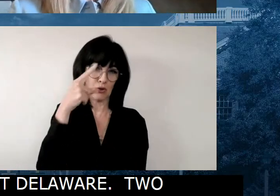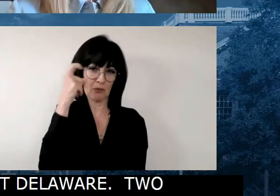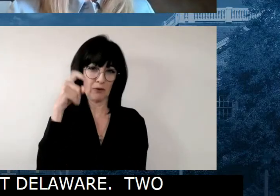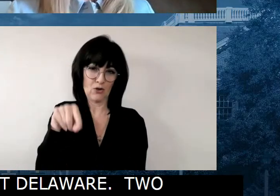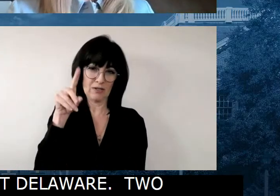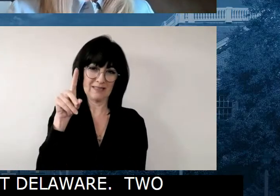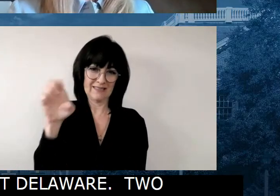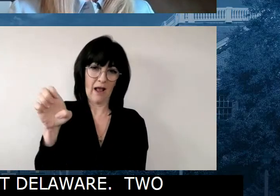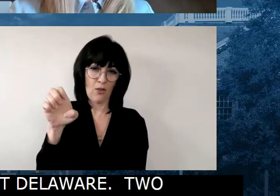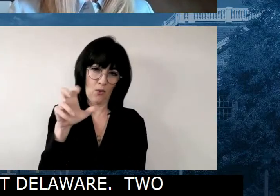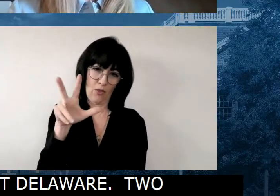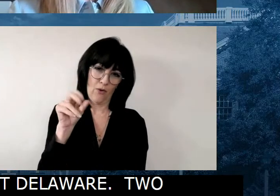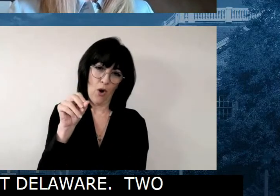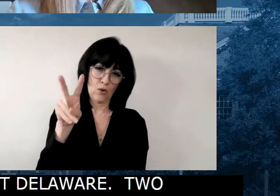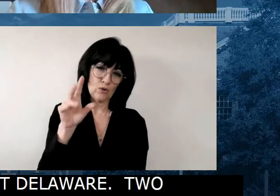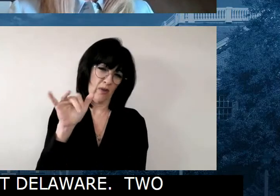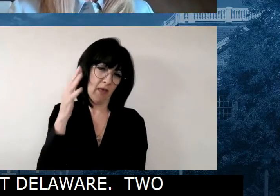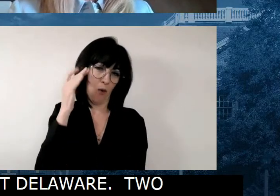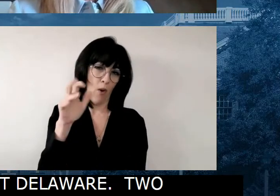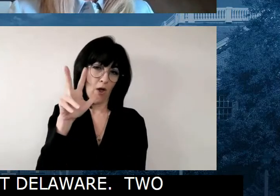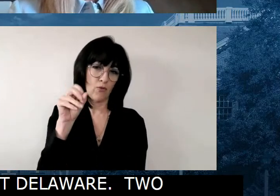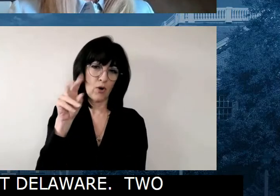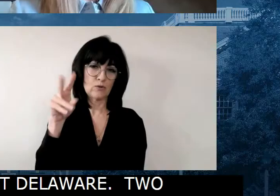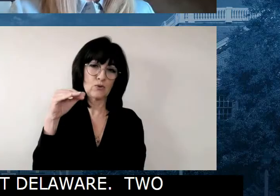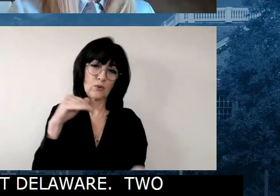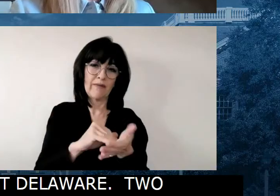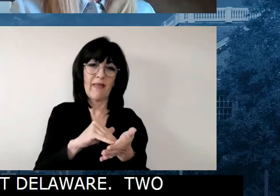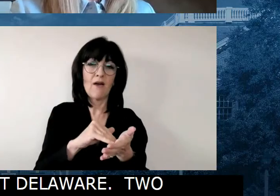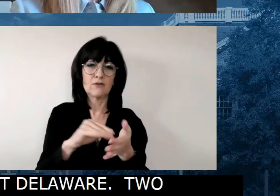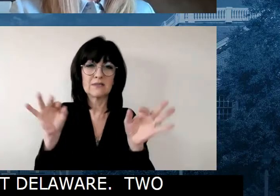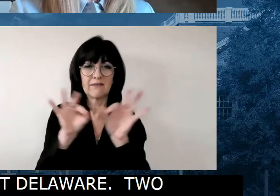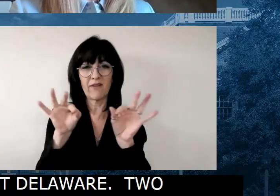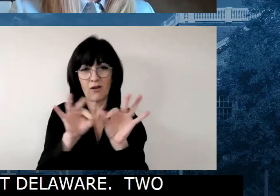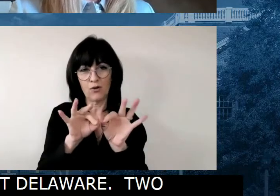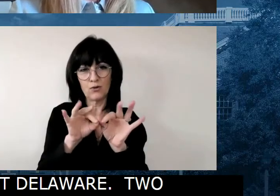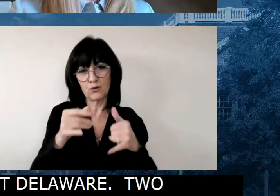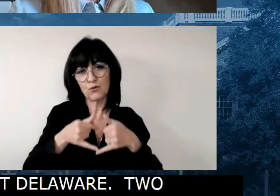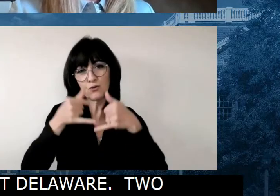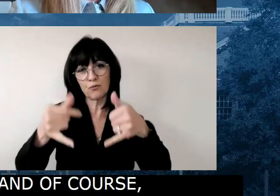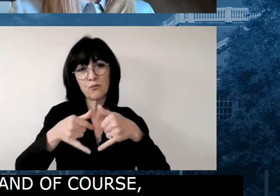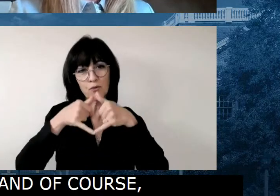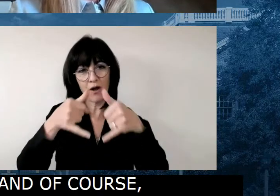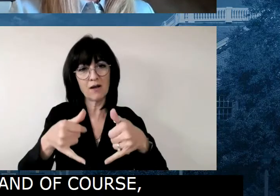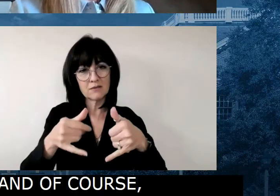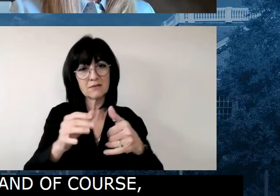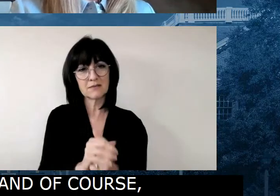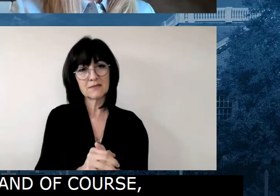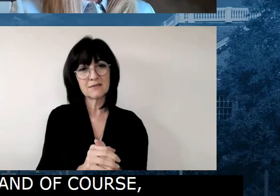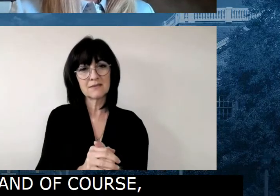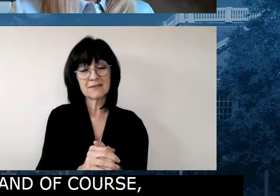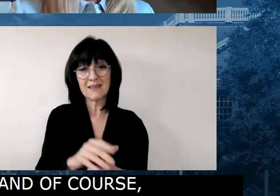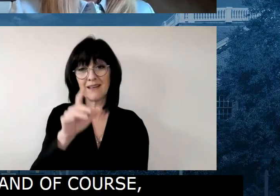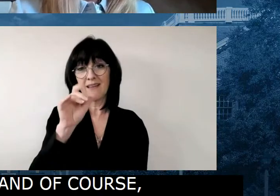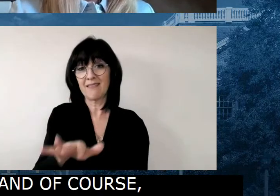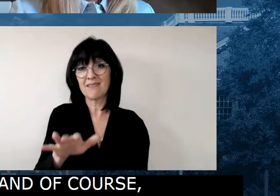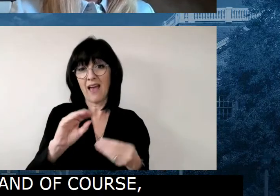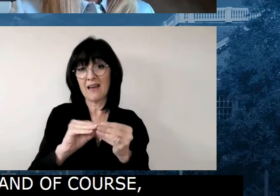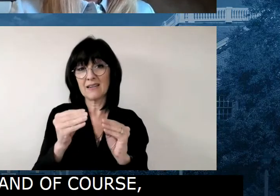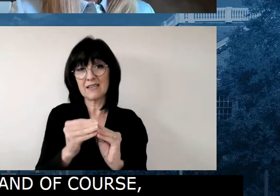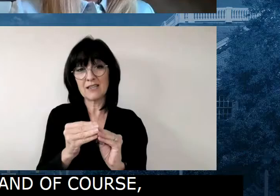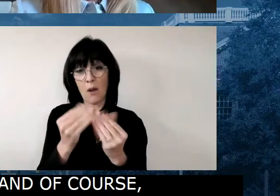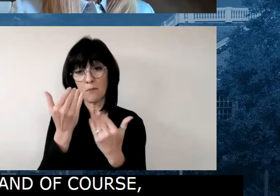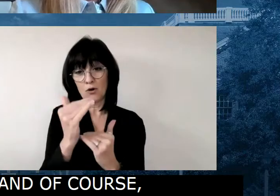And of course, everybody knows how much people really enjoy the low digit numbers.